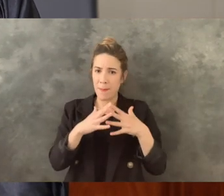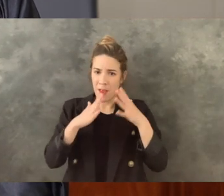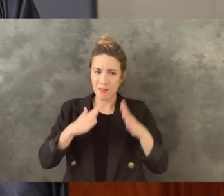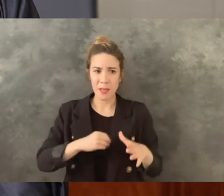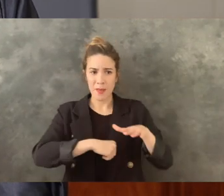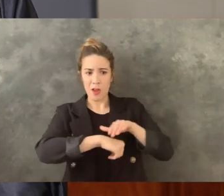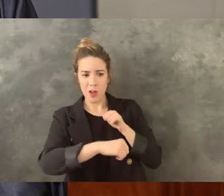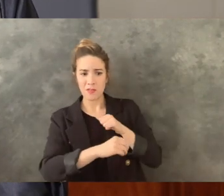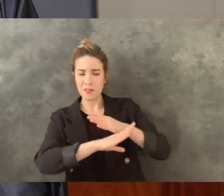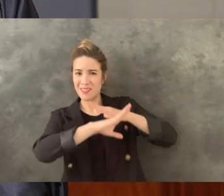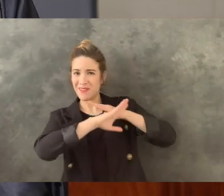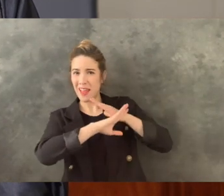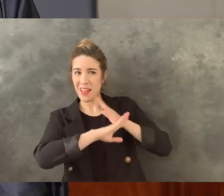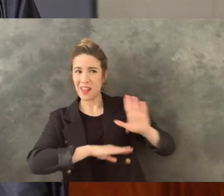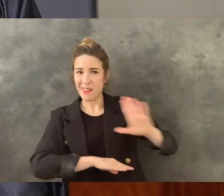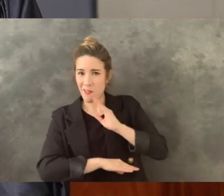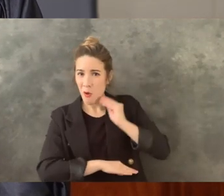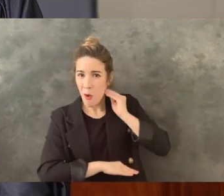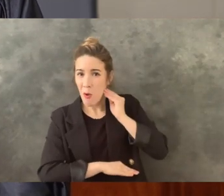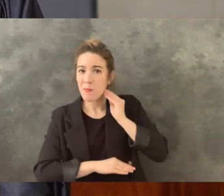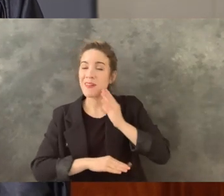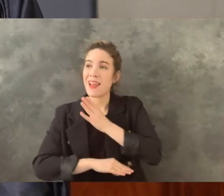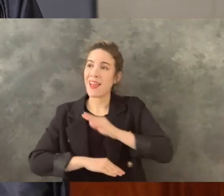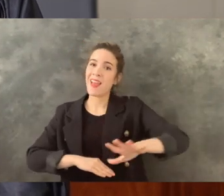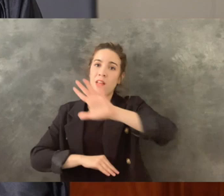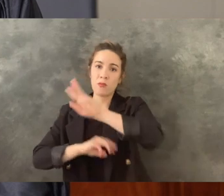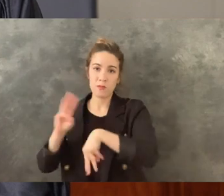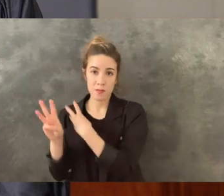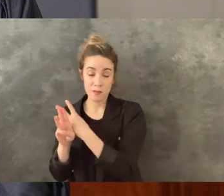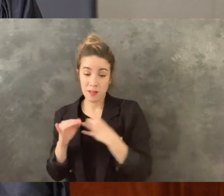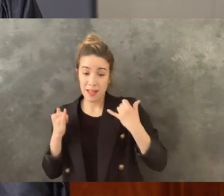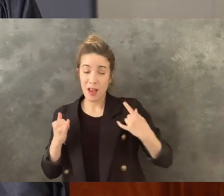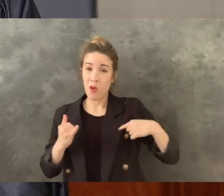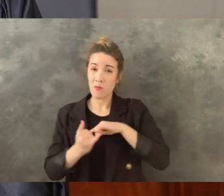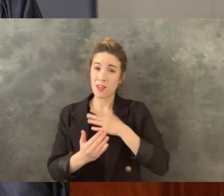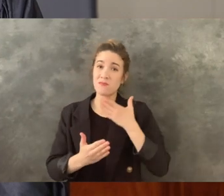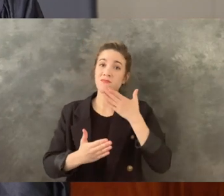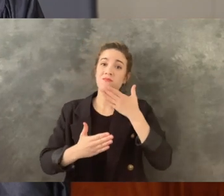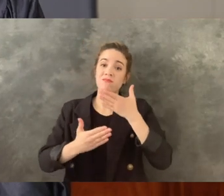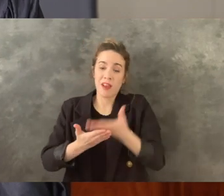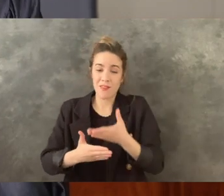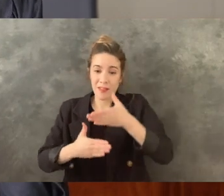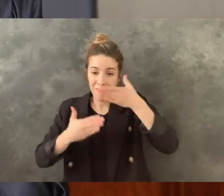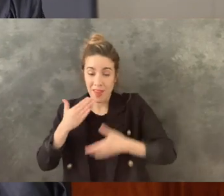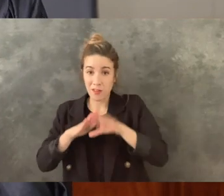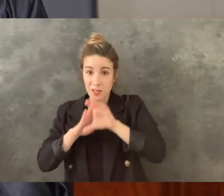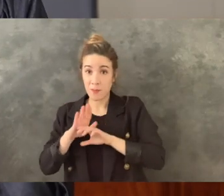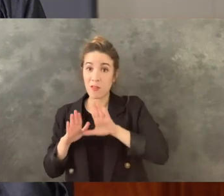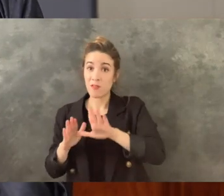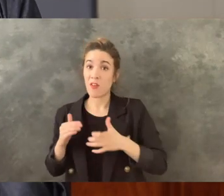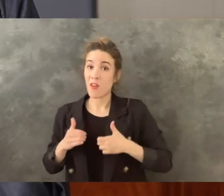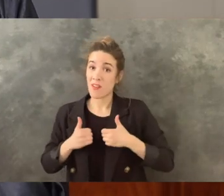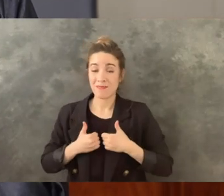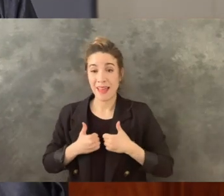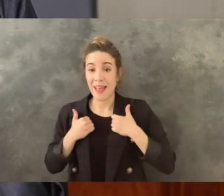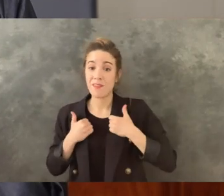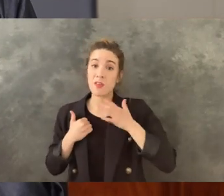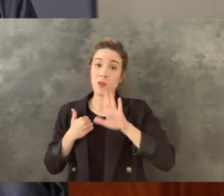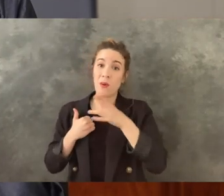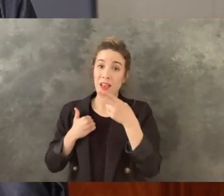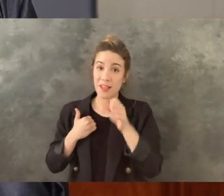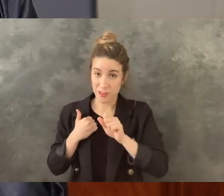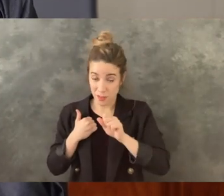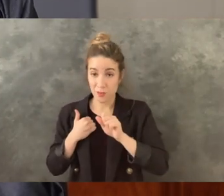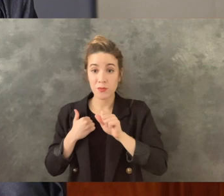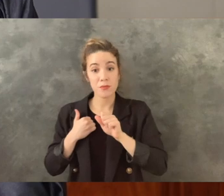to defend democracy at home and abroad. And now, we reach the final chapter of your high school career in